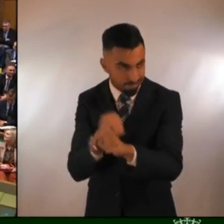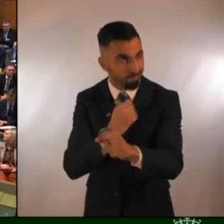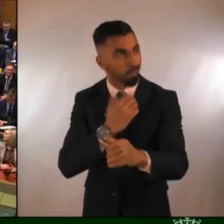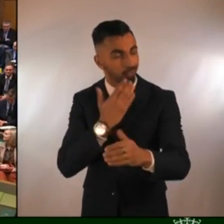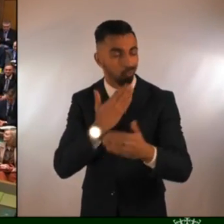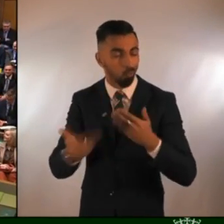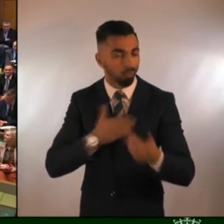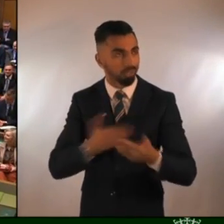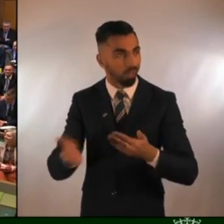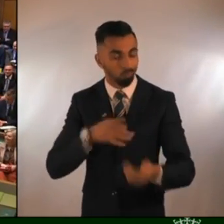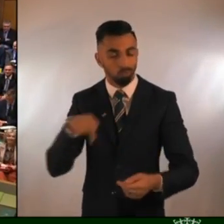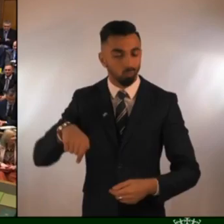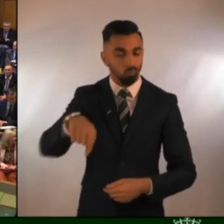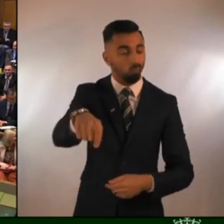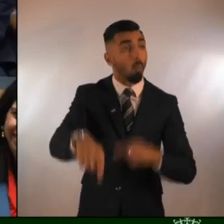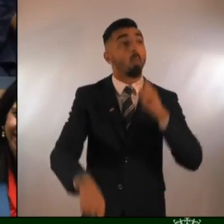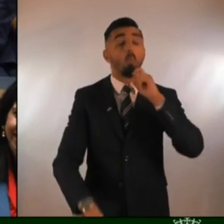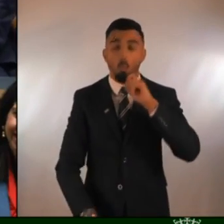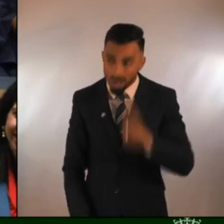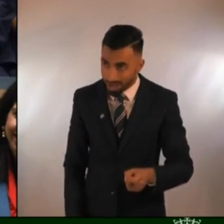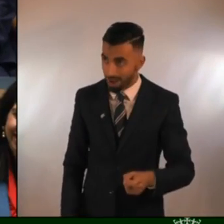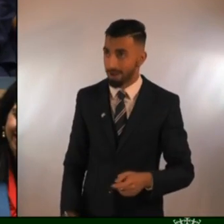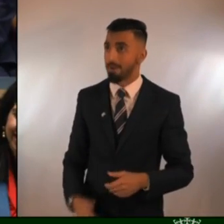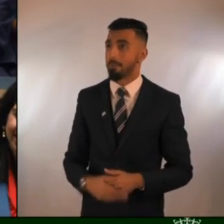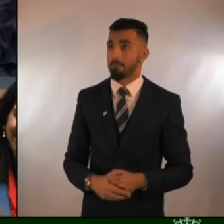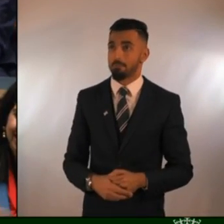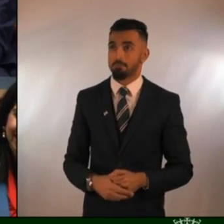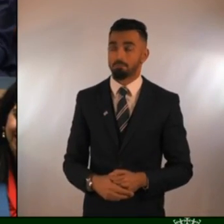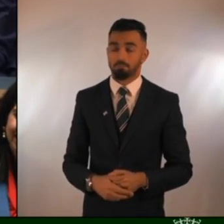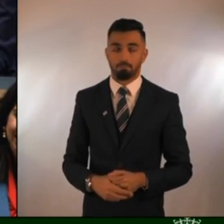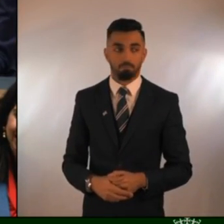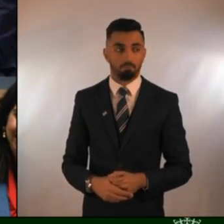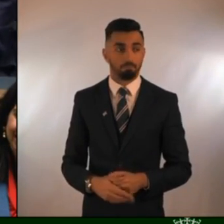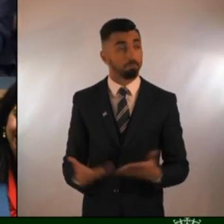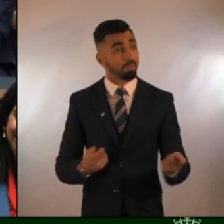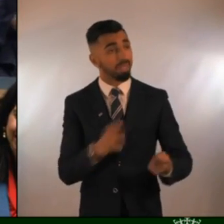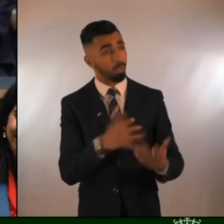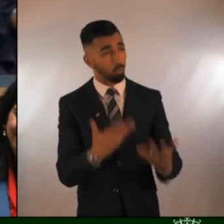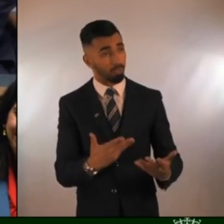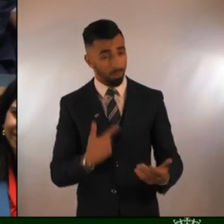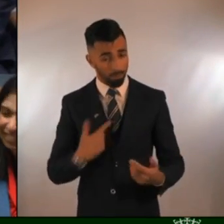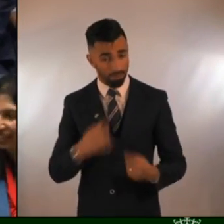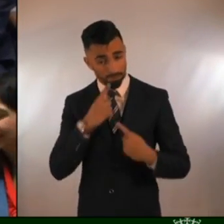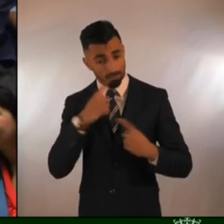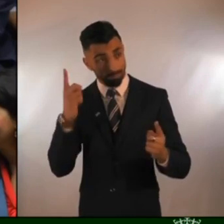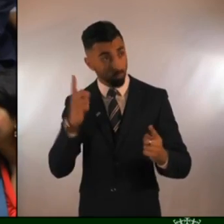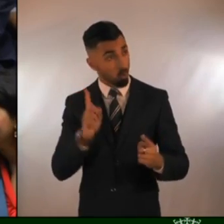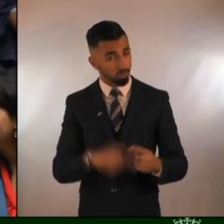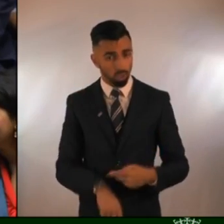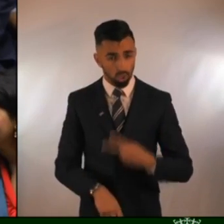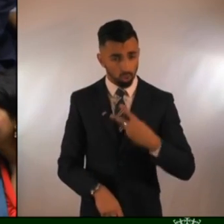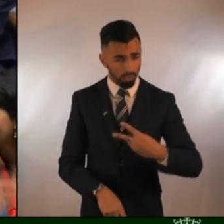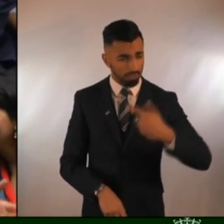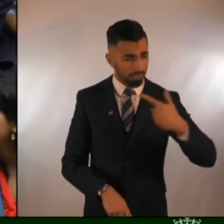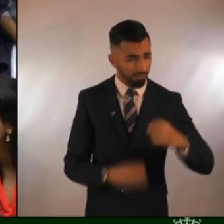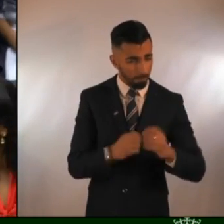Madam Deputy Speaker, today we've announced the biggest programme of public investment ever. £27 billion for strategic roads this